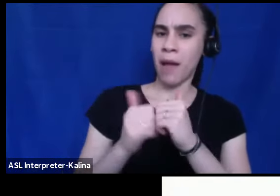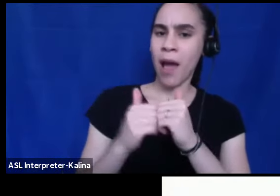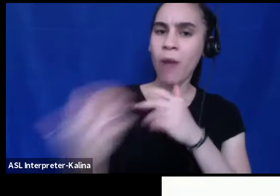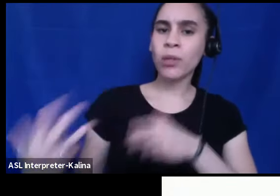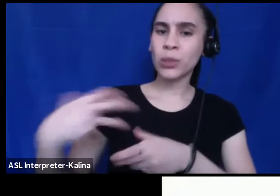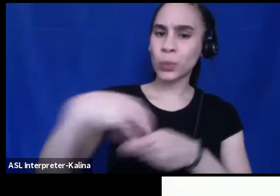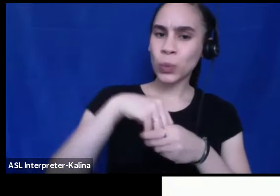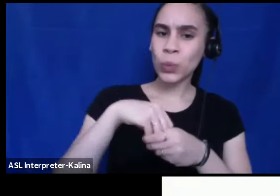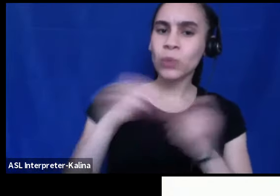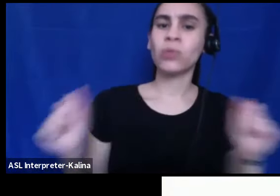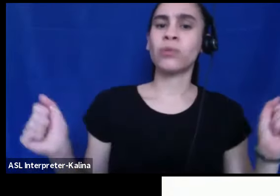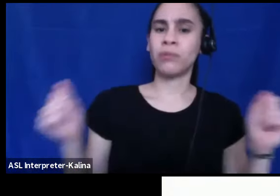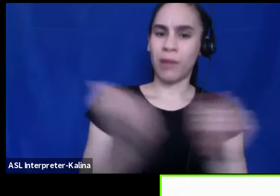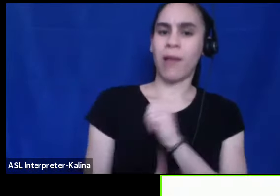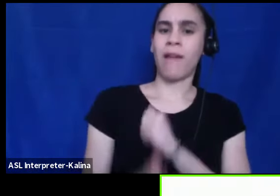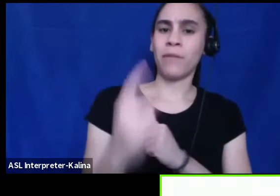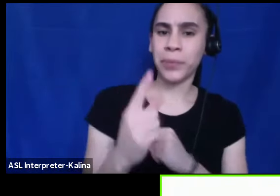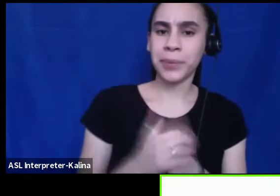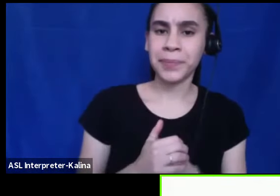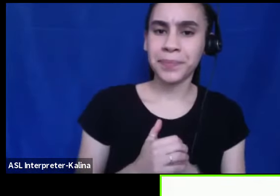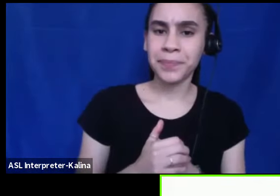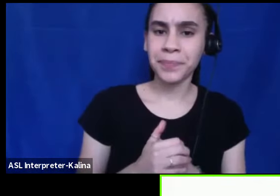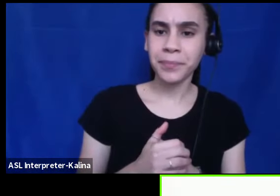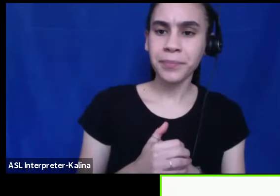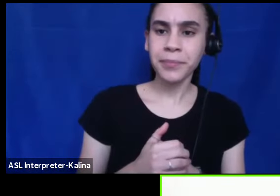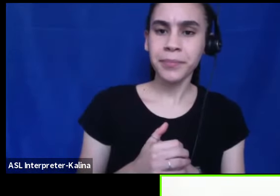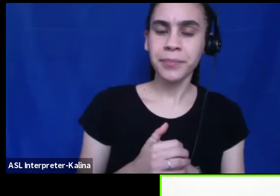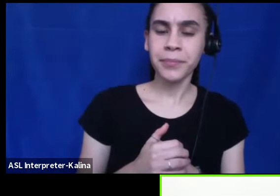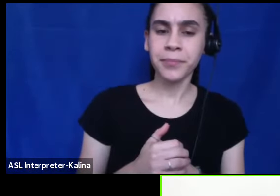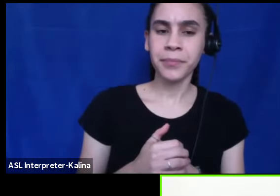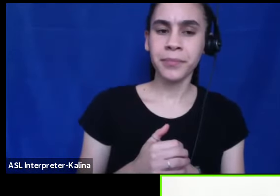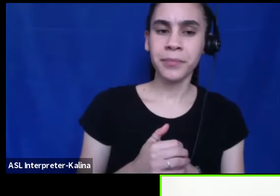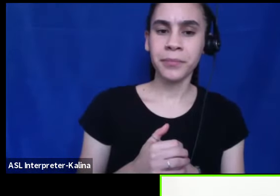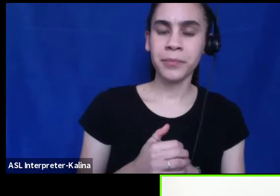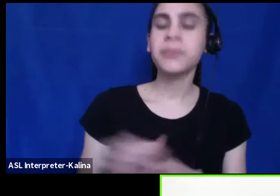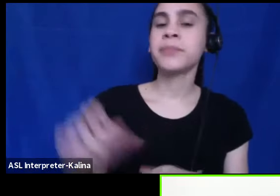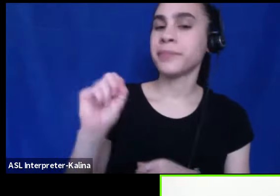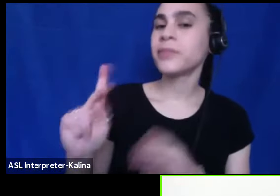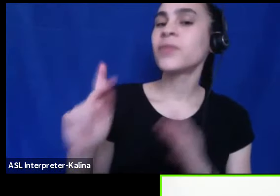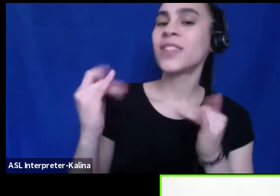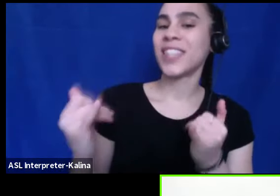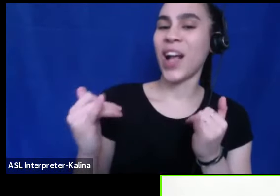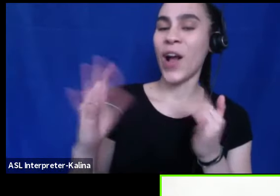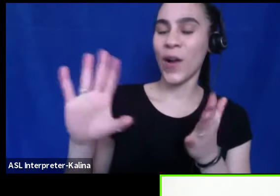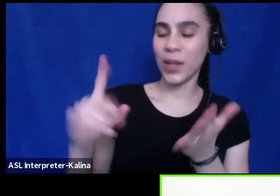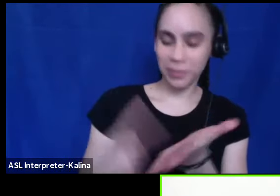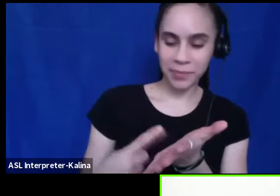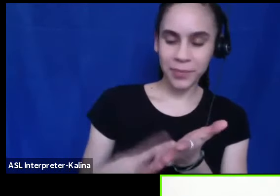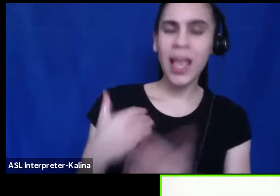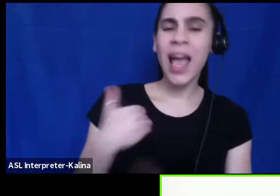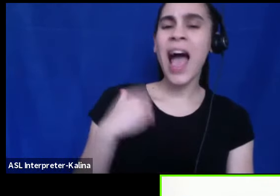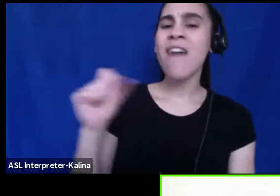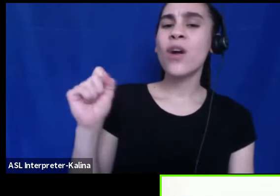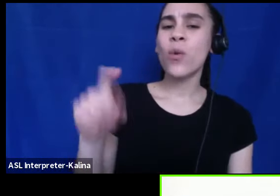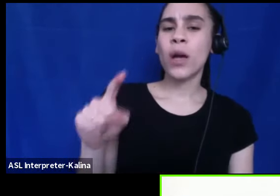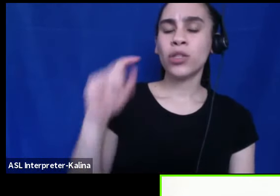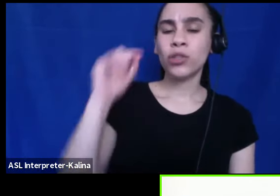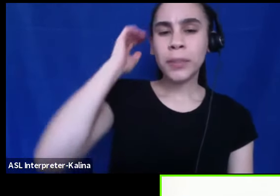everyone. Yeah, so let's dive into, there's a question that I